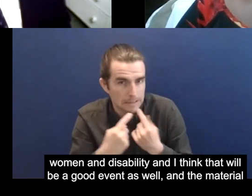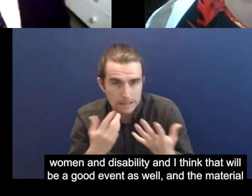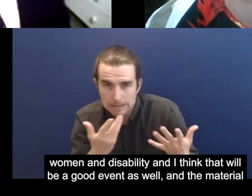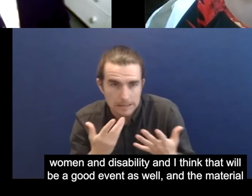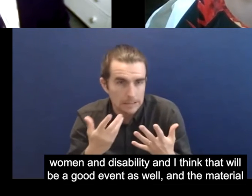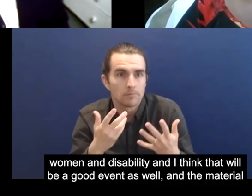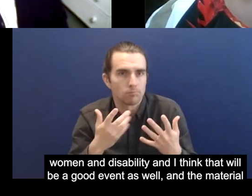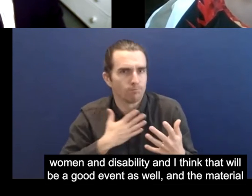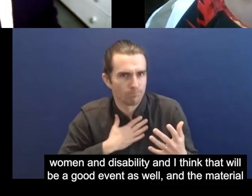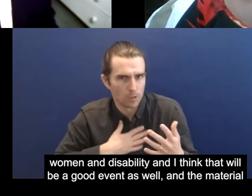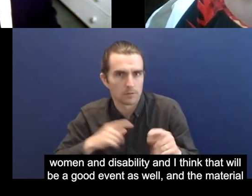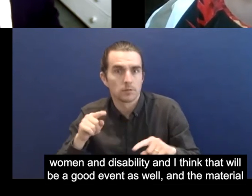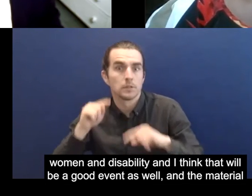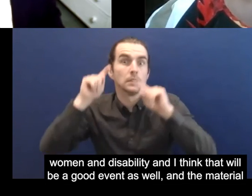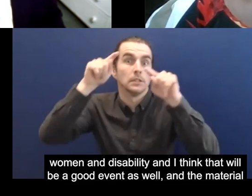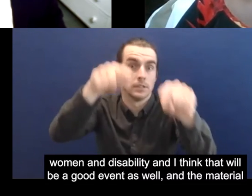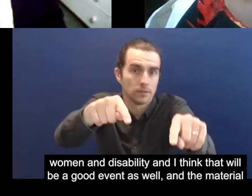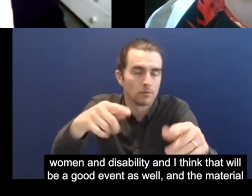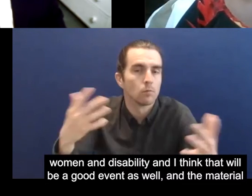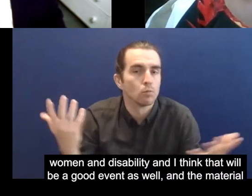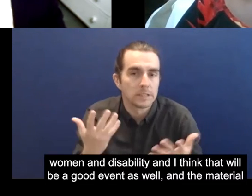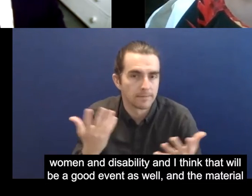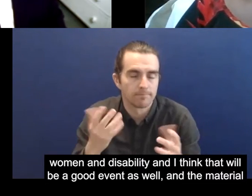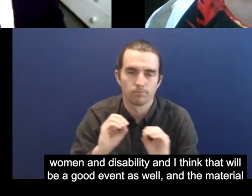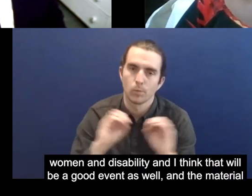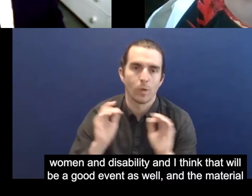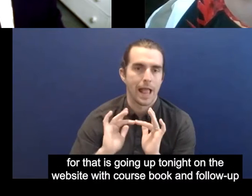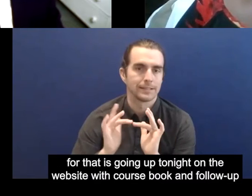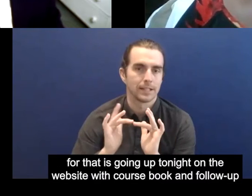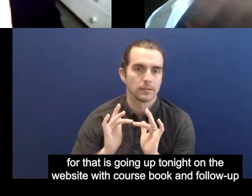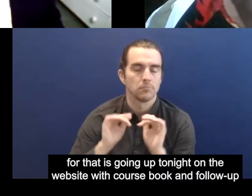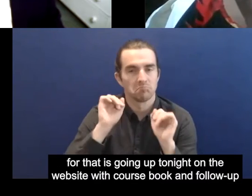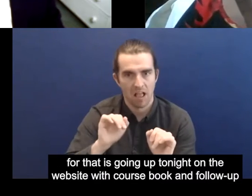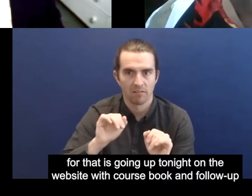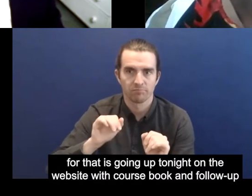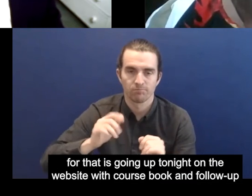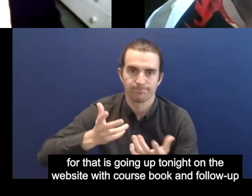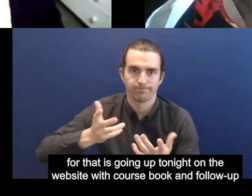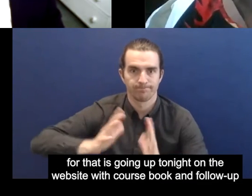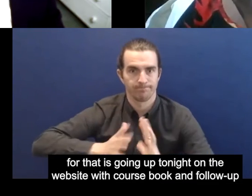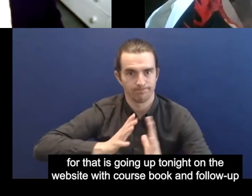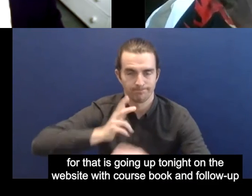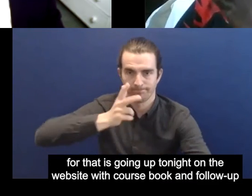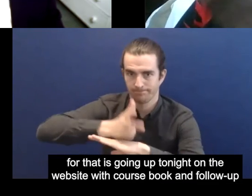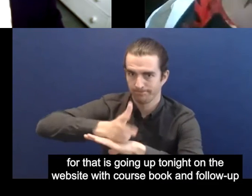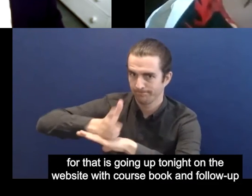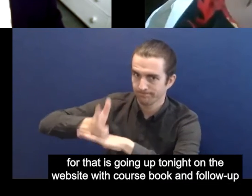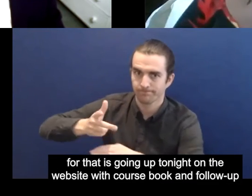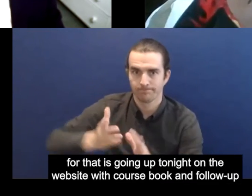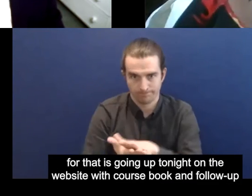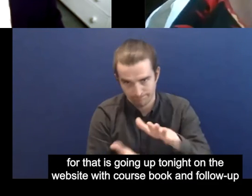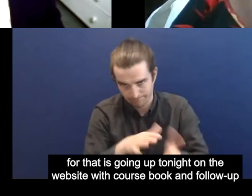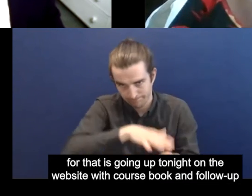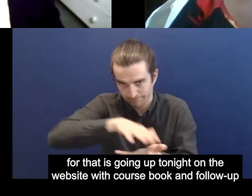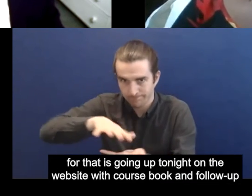and I think that will be a good event as well. And the material for that is going up tonight on the website